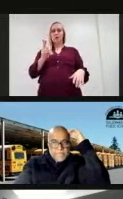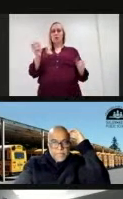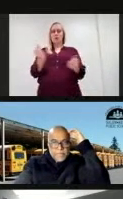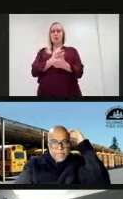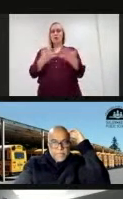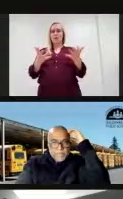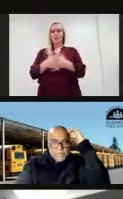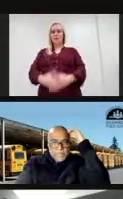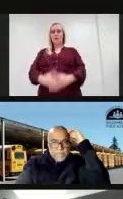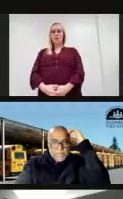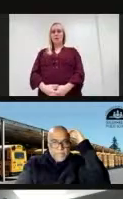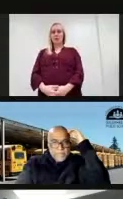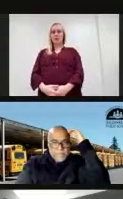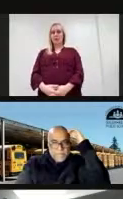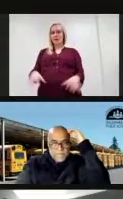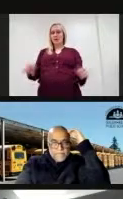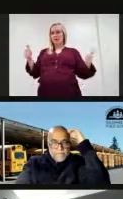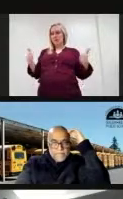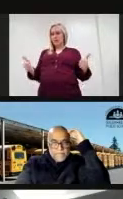see. Does that work?